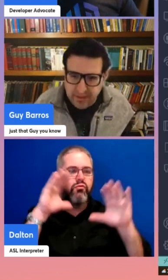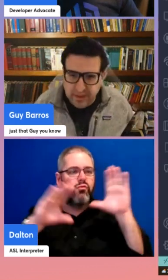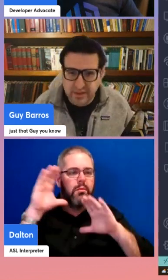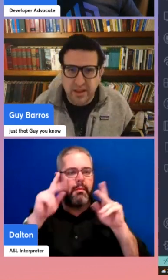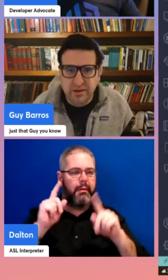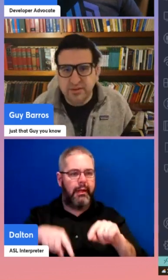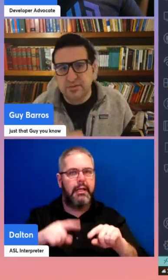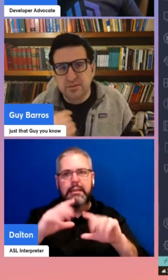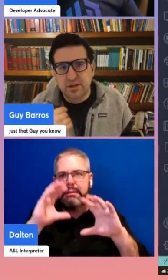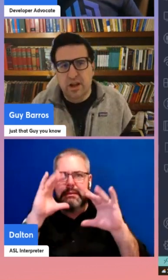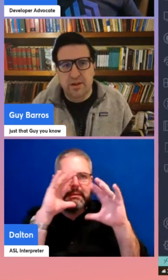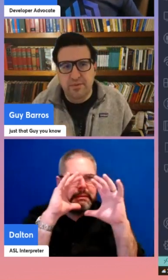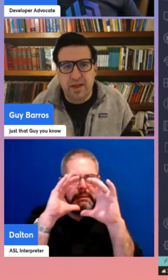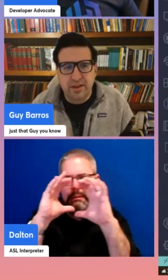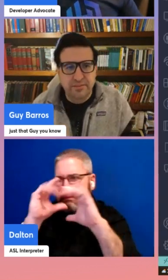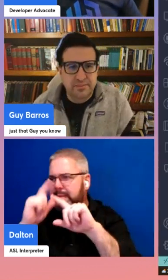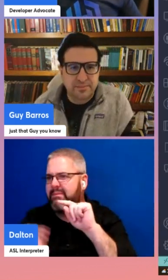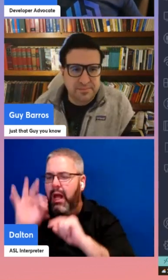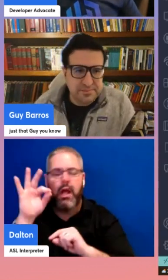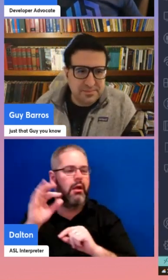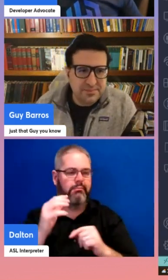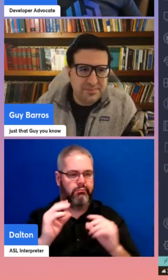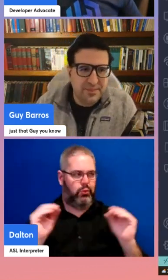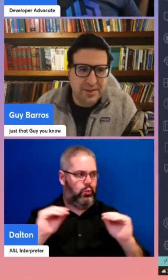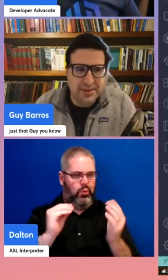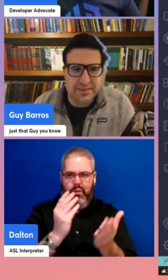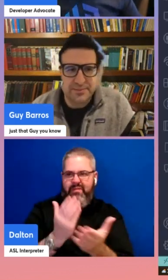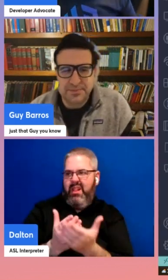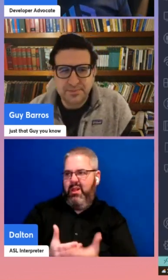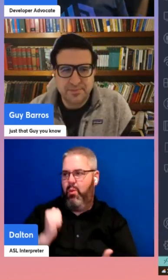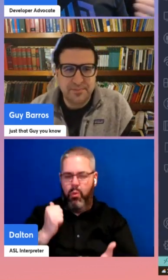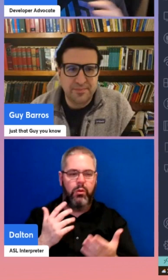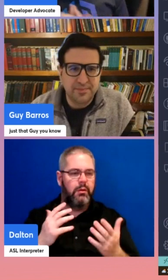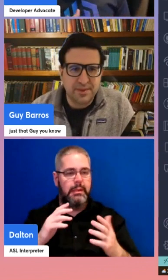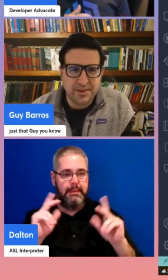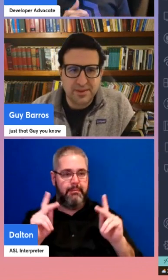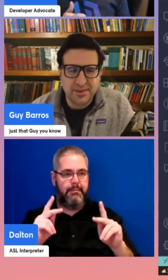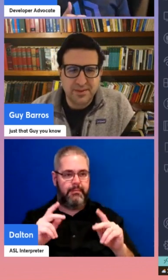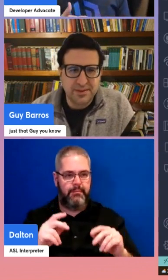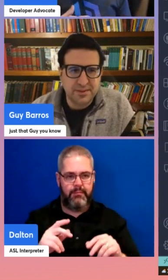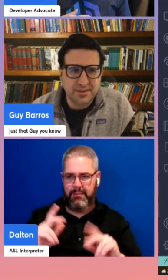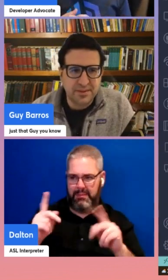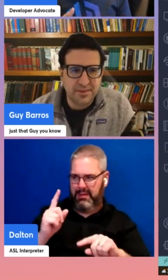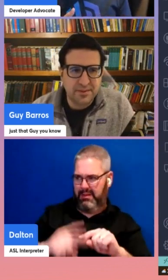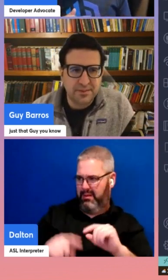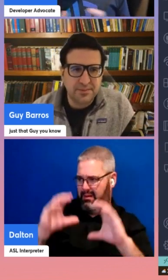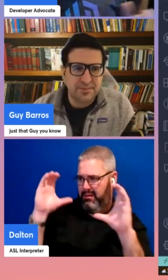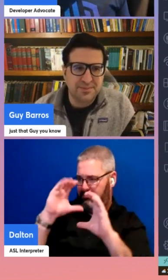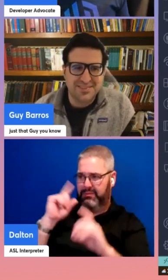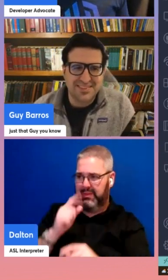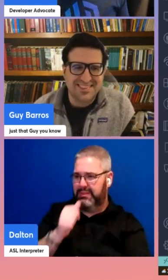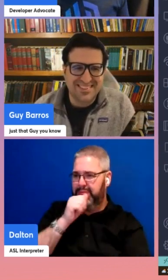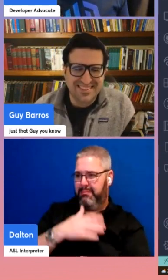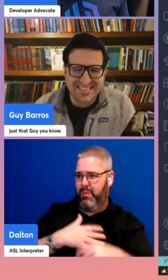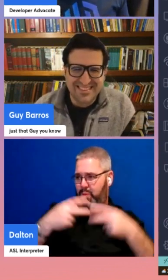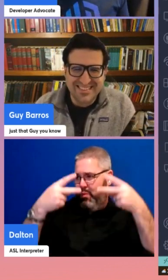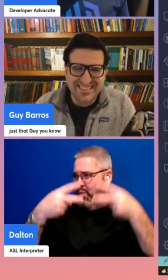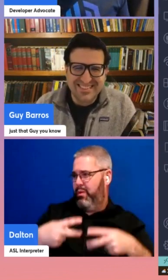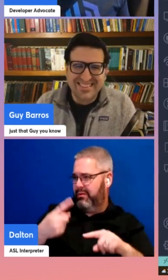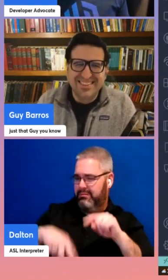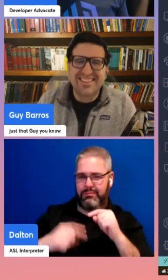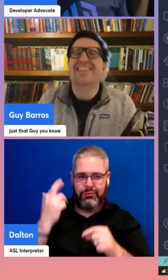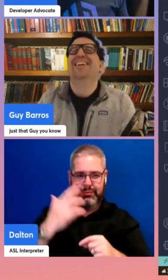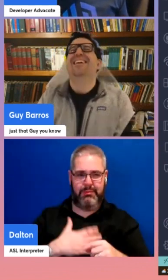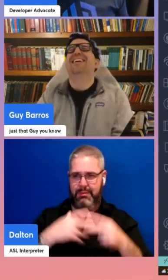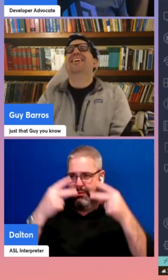for secrets and things like that because they're not going to be valid. I mean, people cannot go dumpster diving for secrets in my code anyway, Guy, because a lot of people say that my